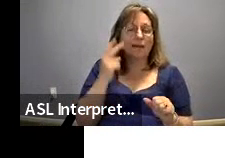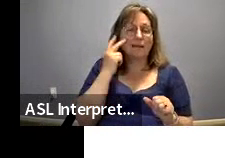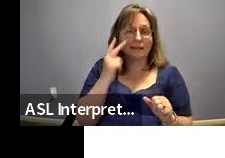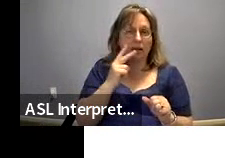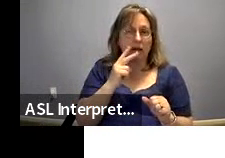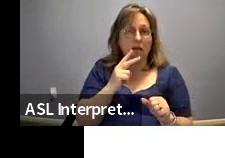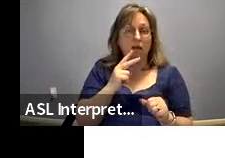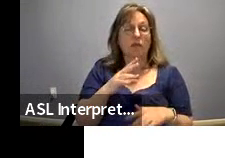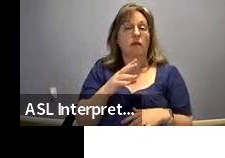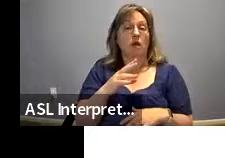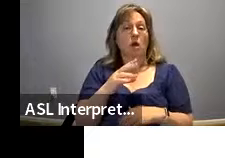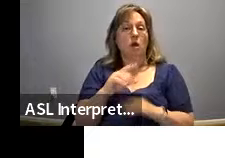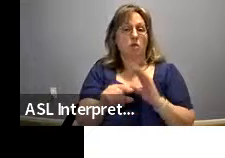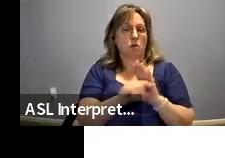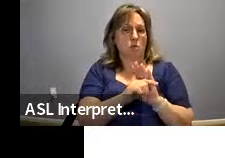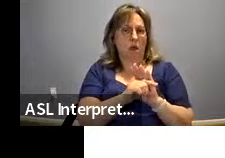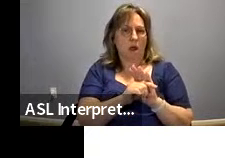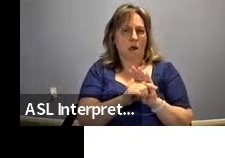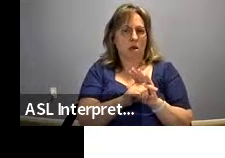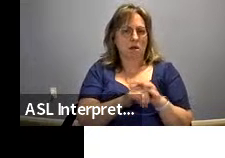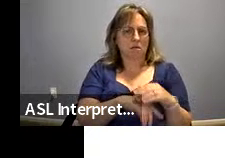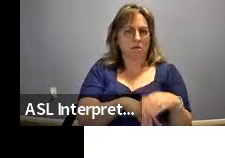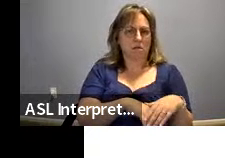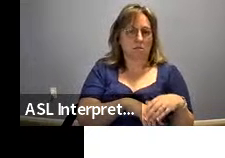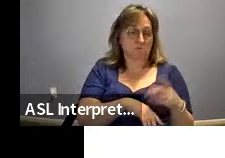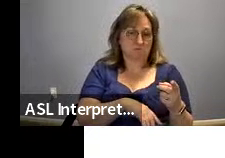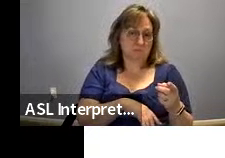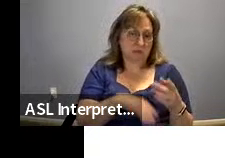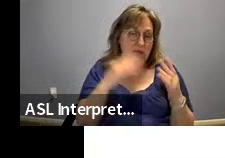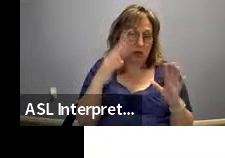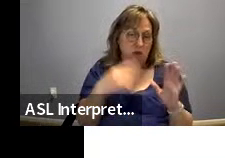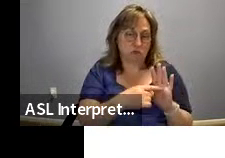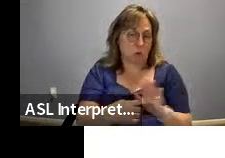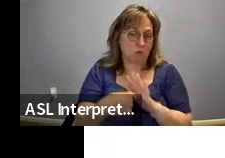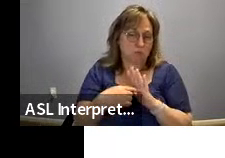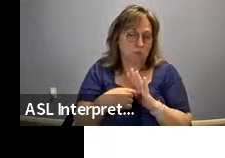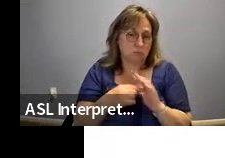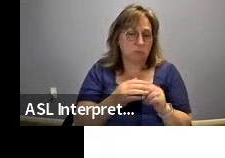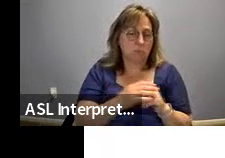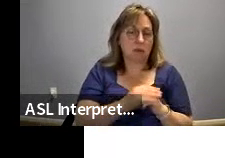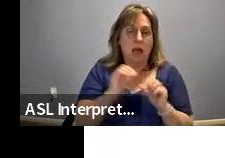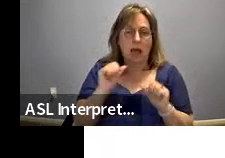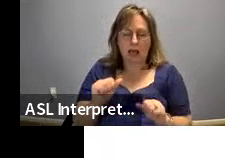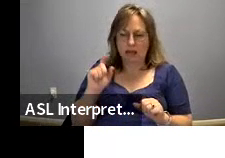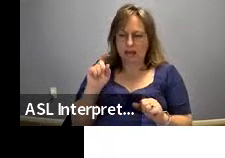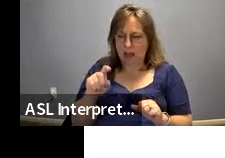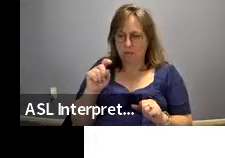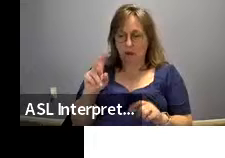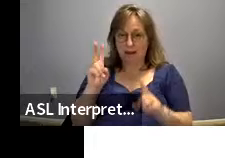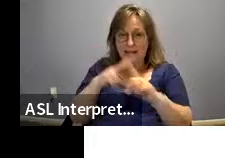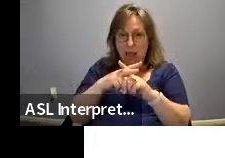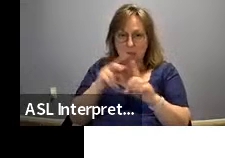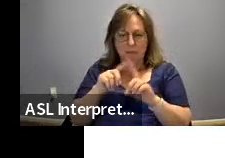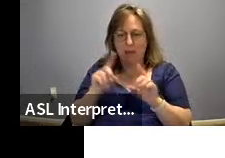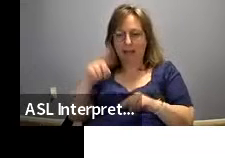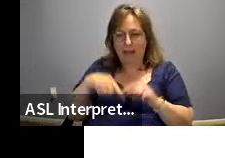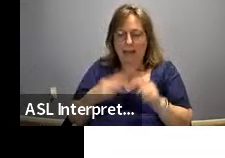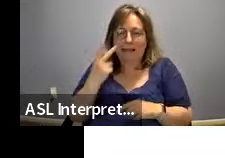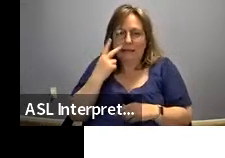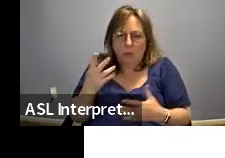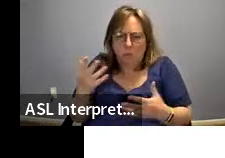grade here because this teacher hasn't hidden the total grade. Again, I can tap an assignment, but I cannot see the